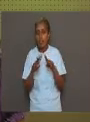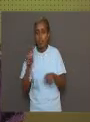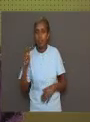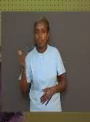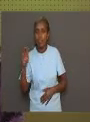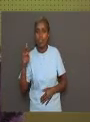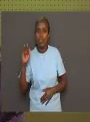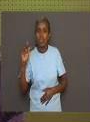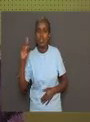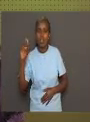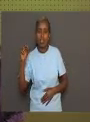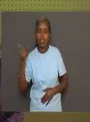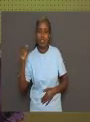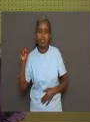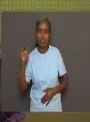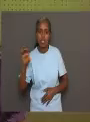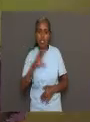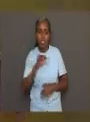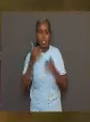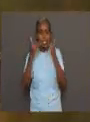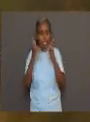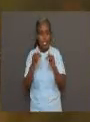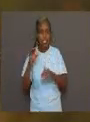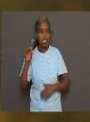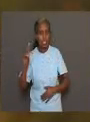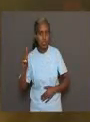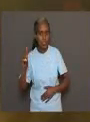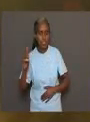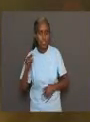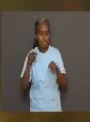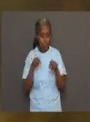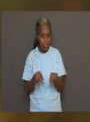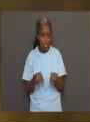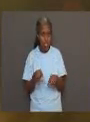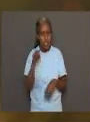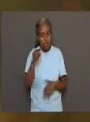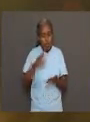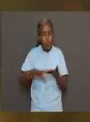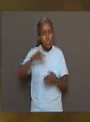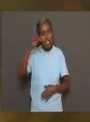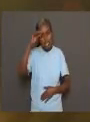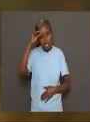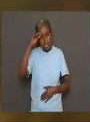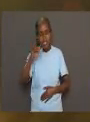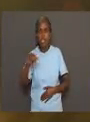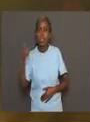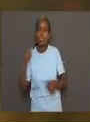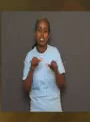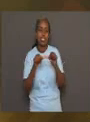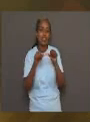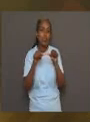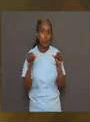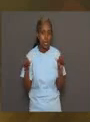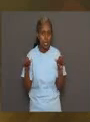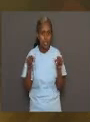and standard deviation. Today, you will learn other measures